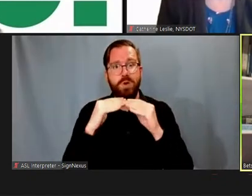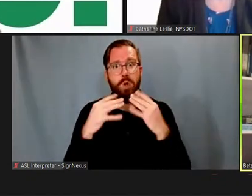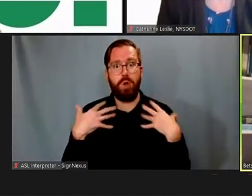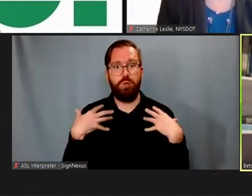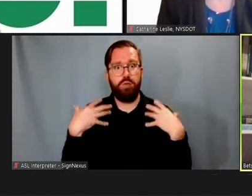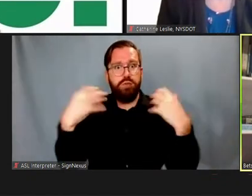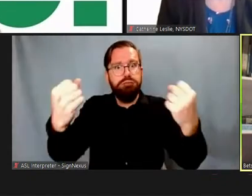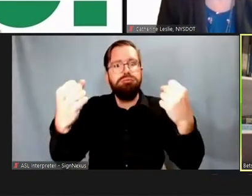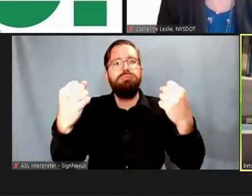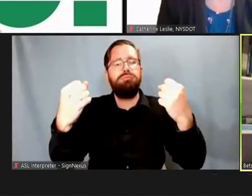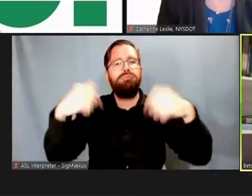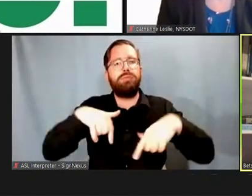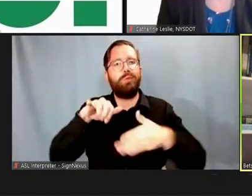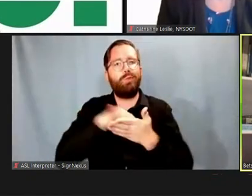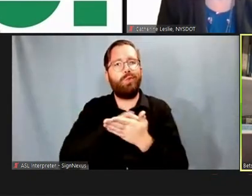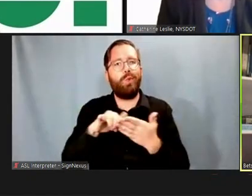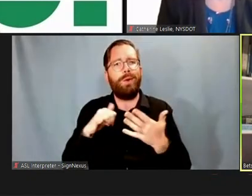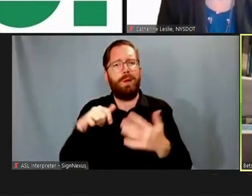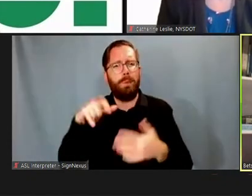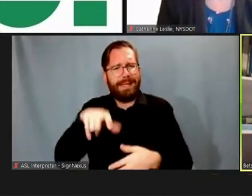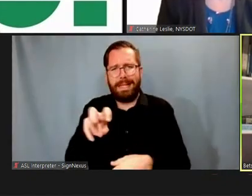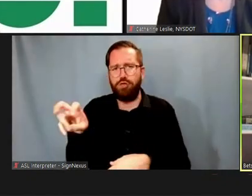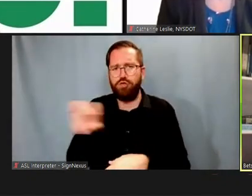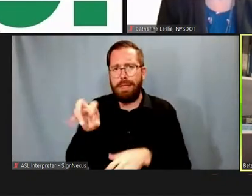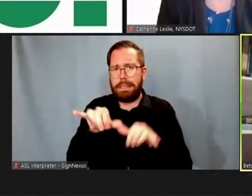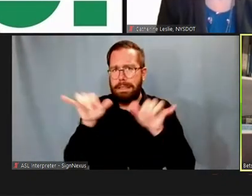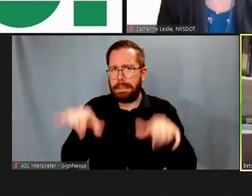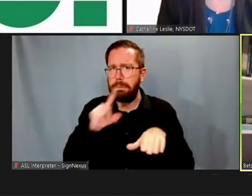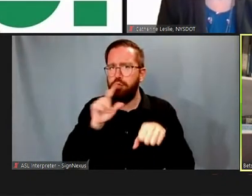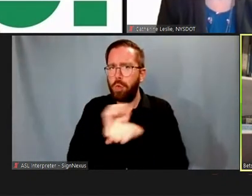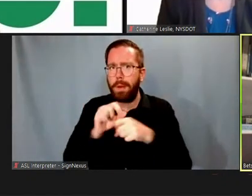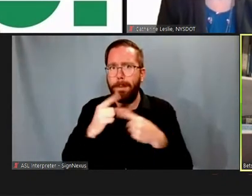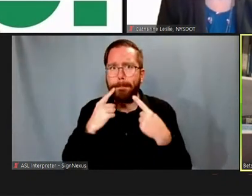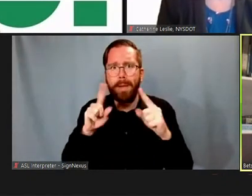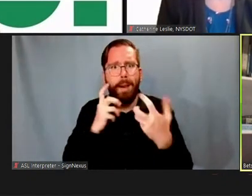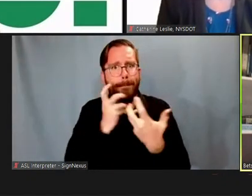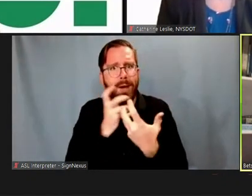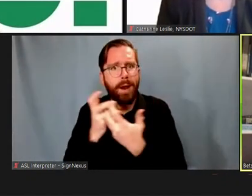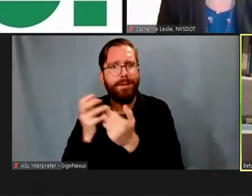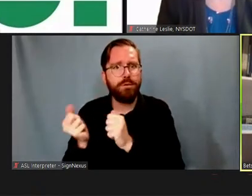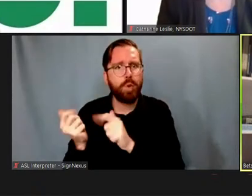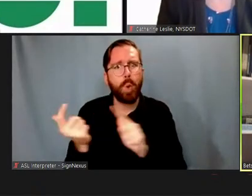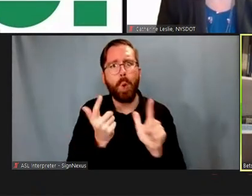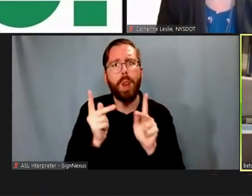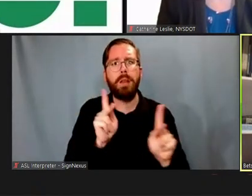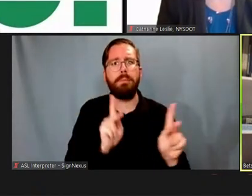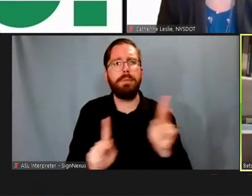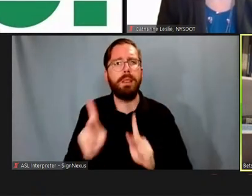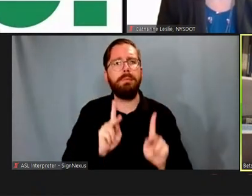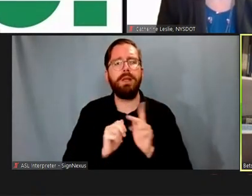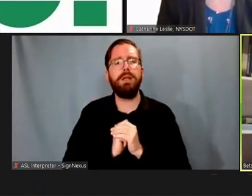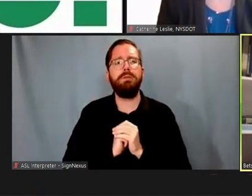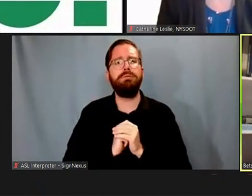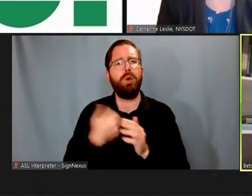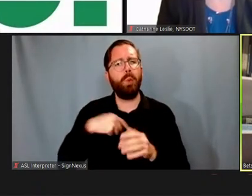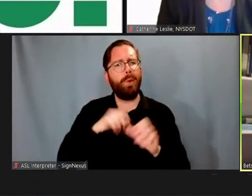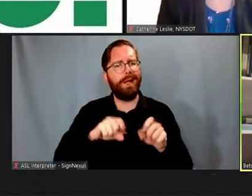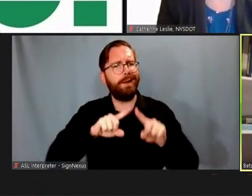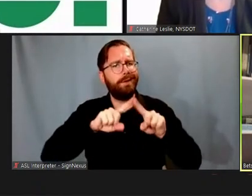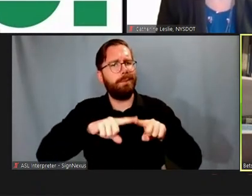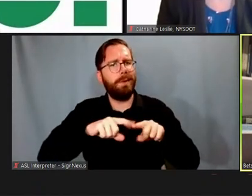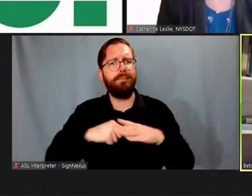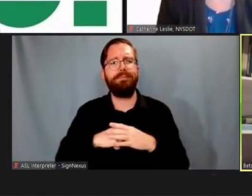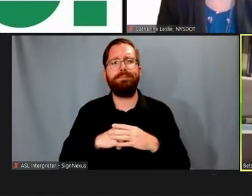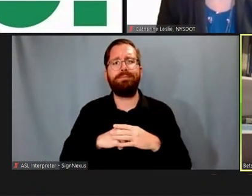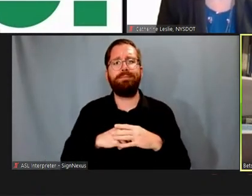transit system that works and that working and middle class new yorkers can depend on the only way we can see that the